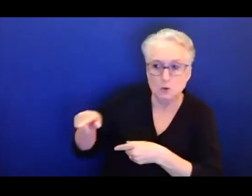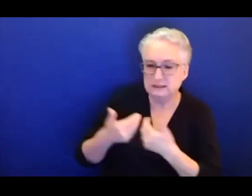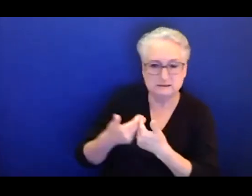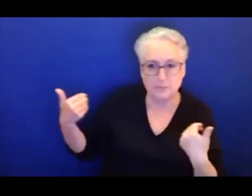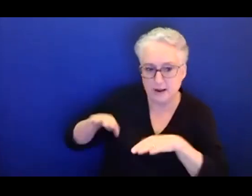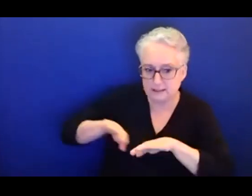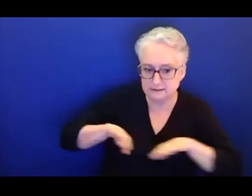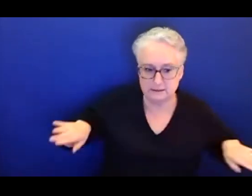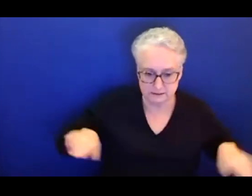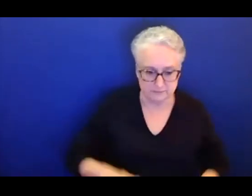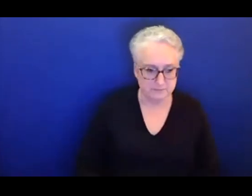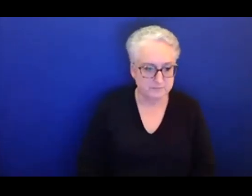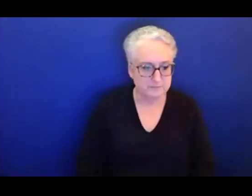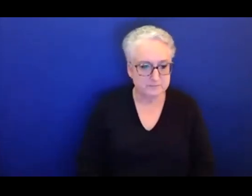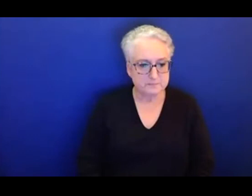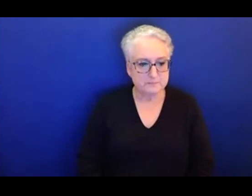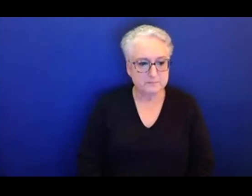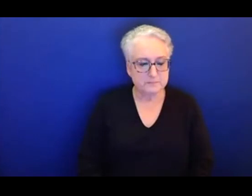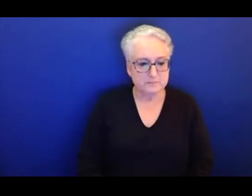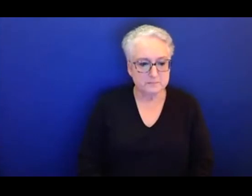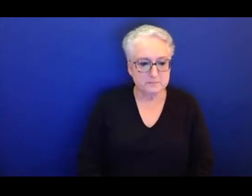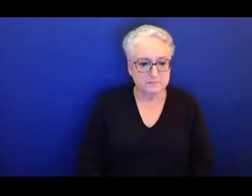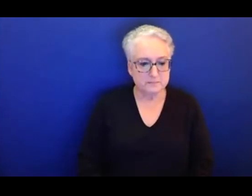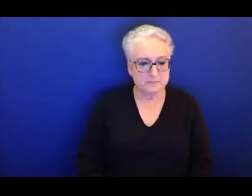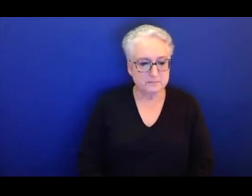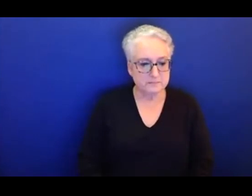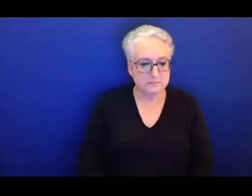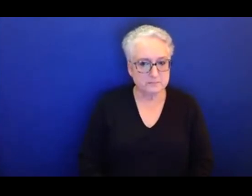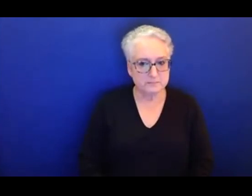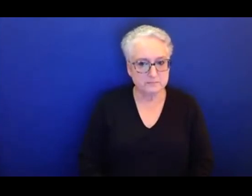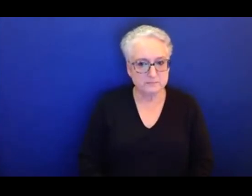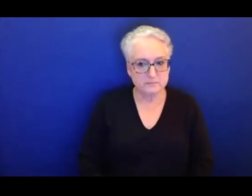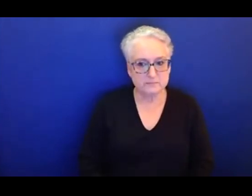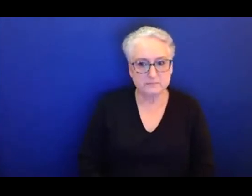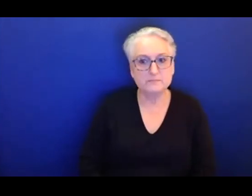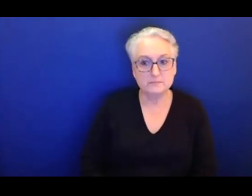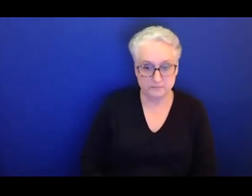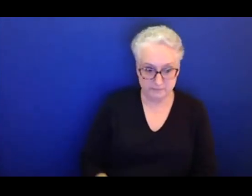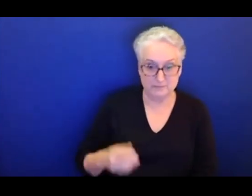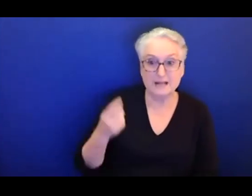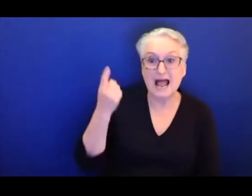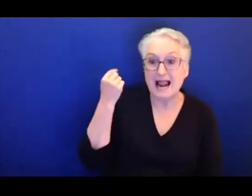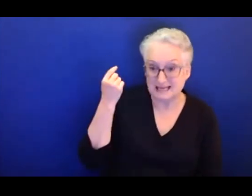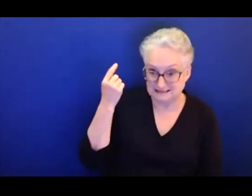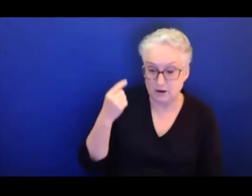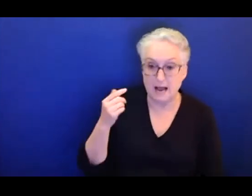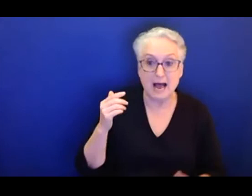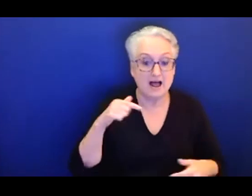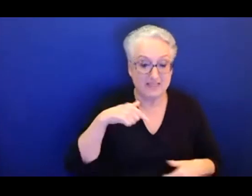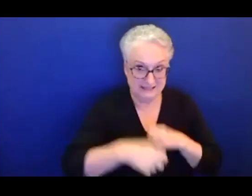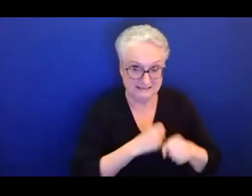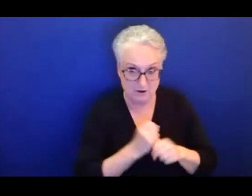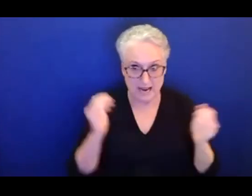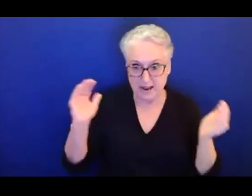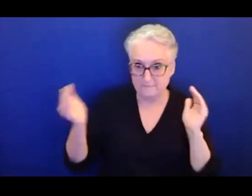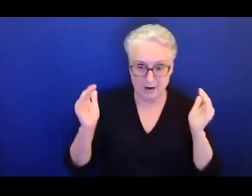about, it's a little bit more money overall than last year. But the last 2 columns, you'll see our CDBG program income and our